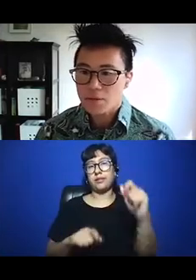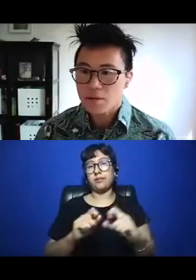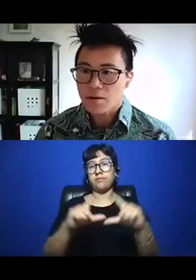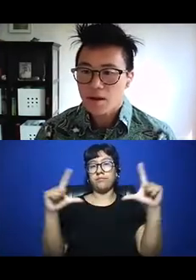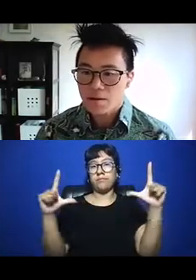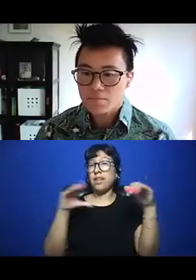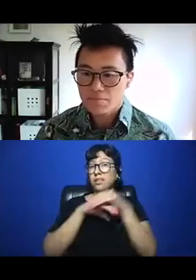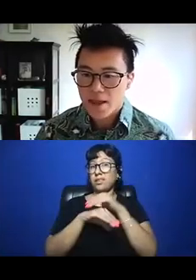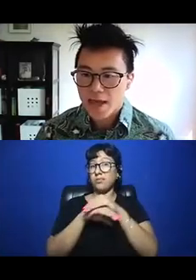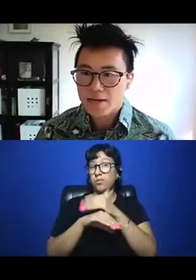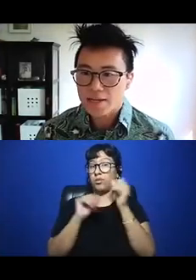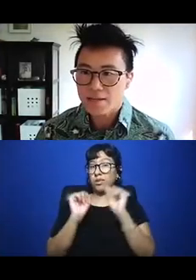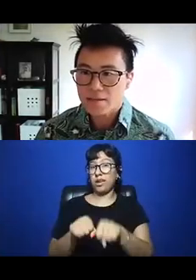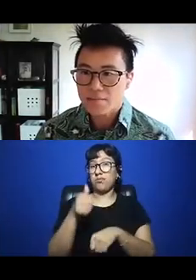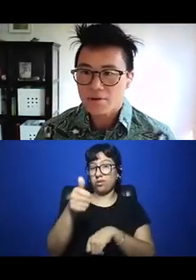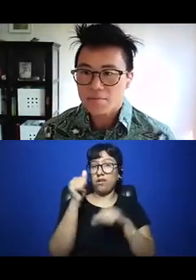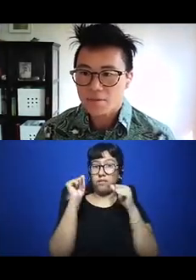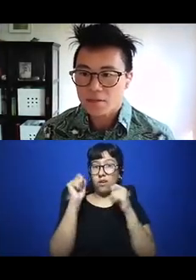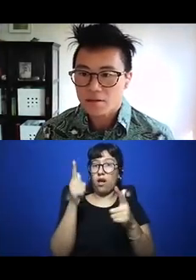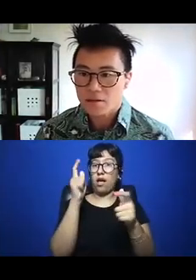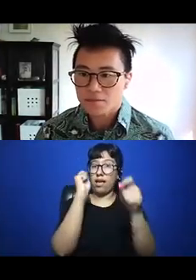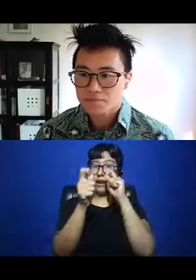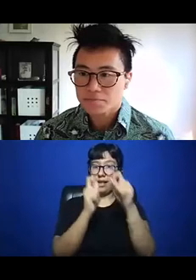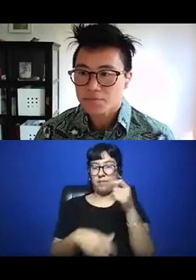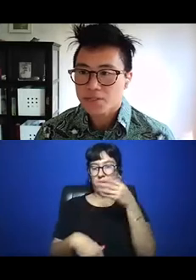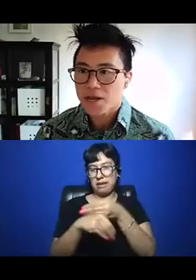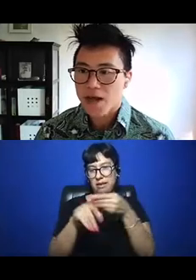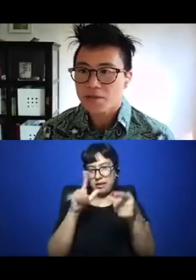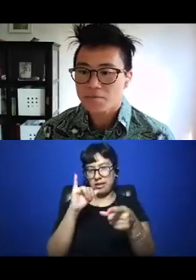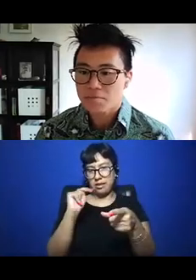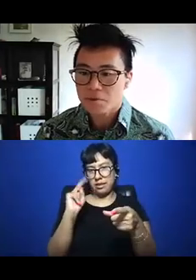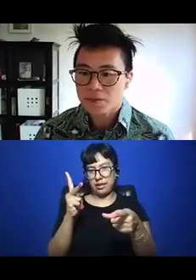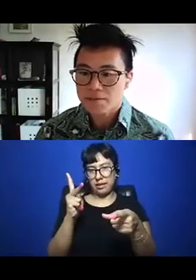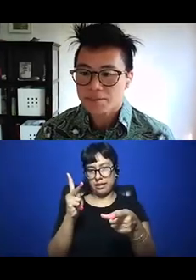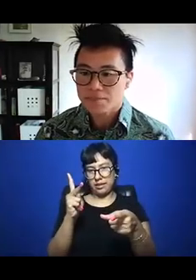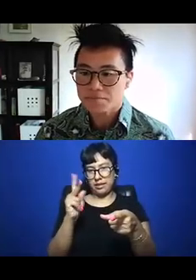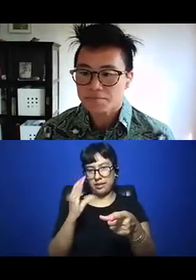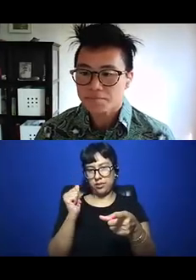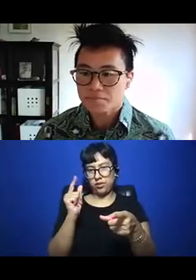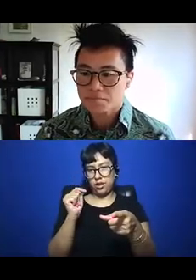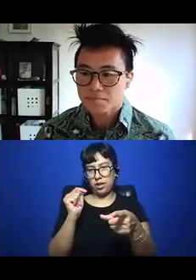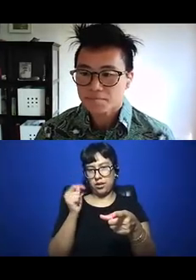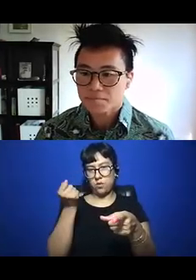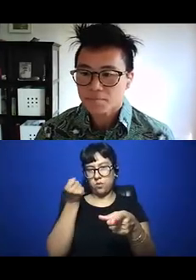accessible for editing. Let me drop the link in the chat in one moment.